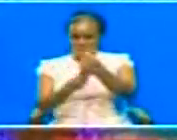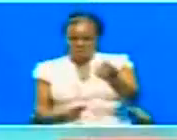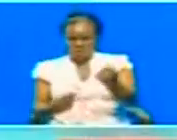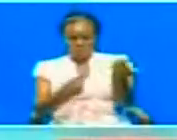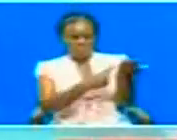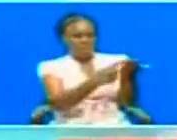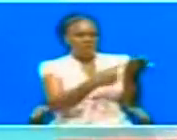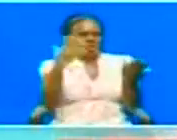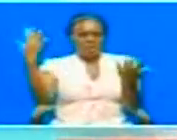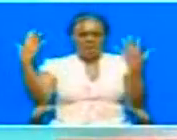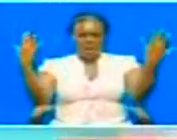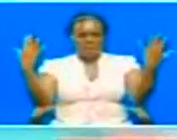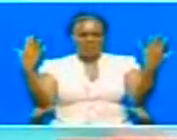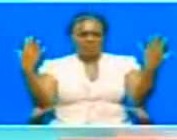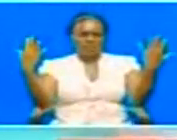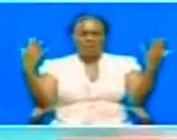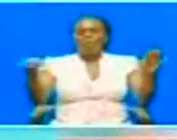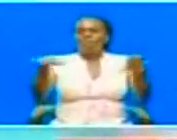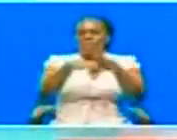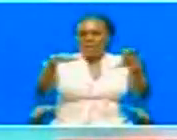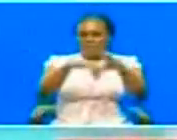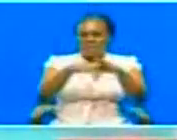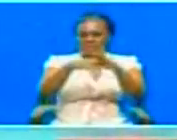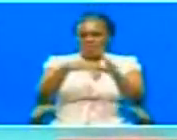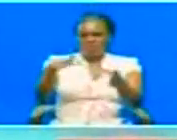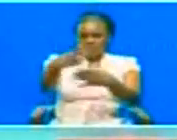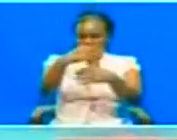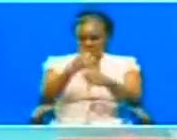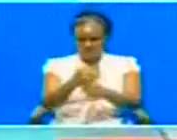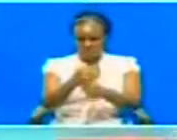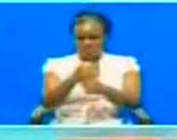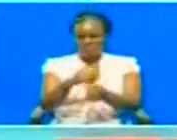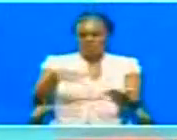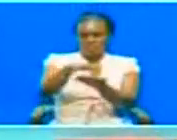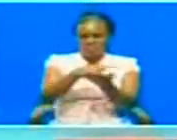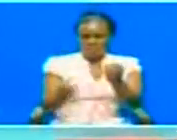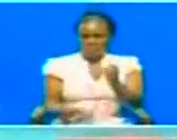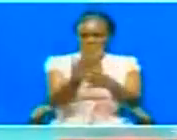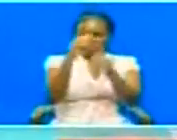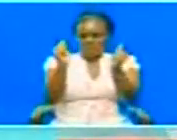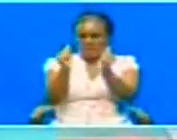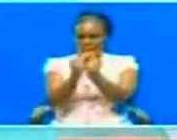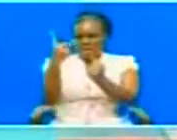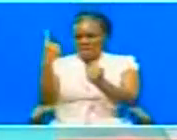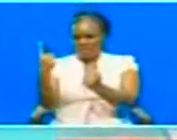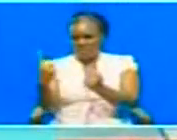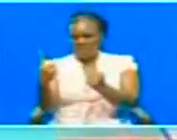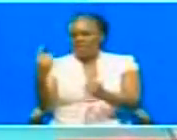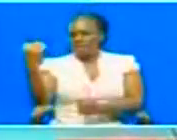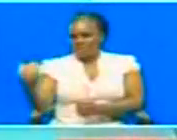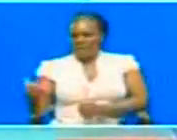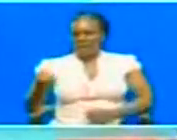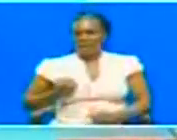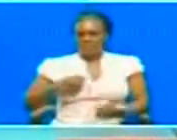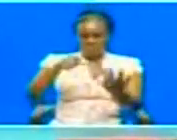hands are the hands of the trustees and the members of the foundation. This foundation has been formed with 11 young women with albinism.